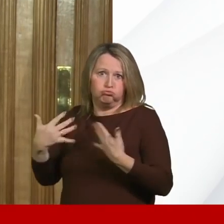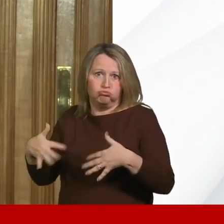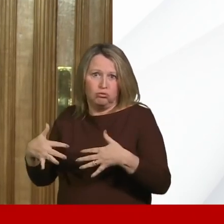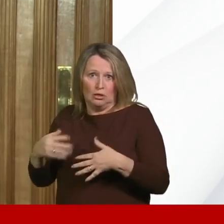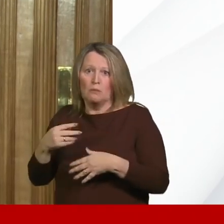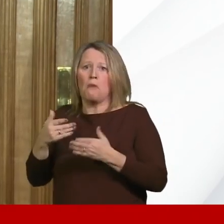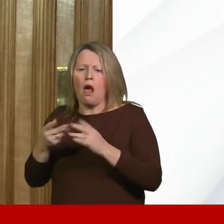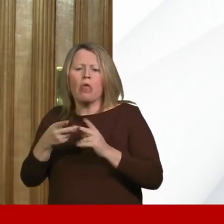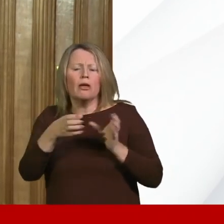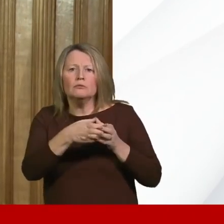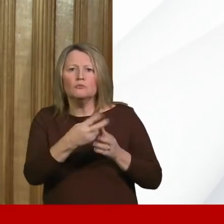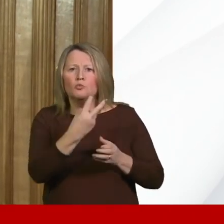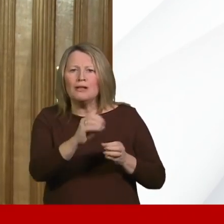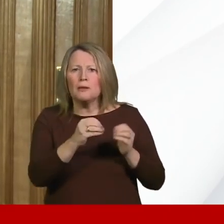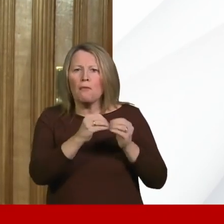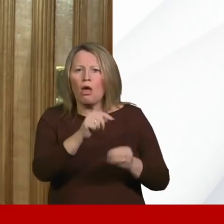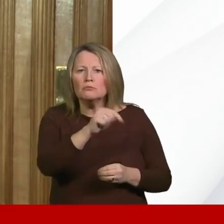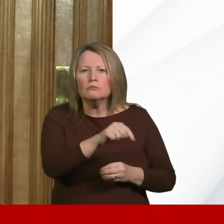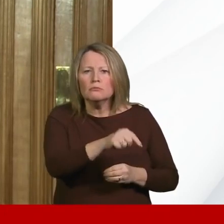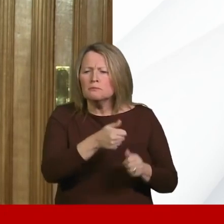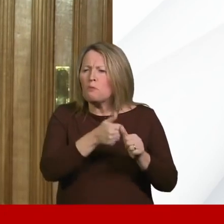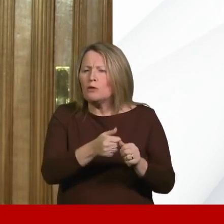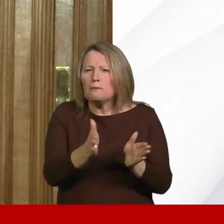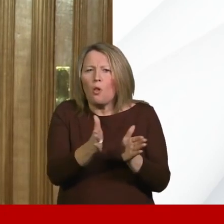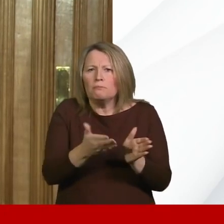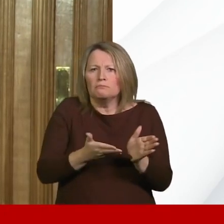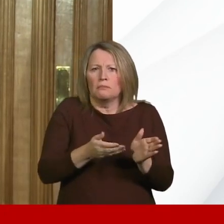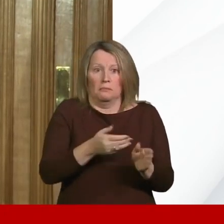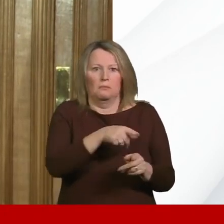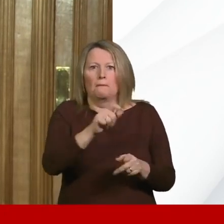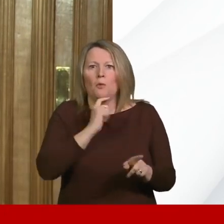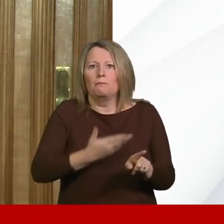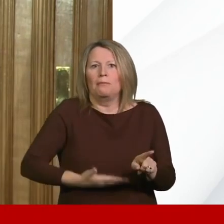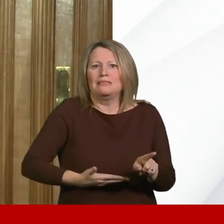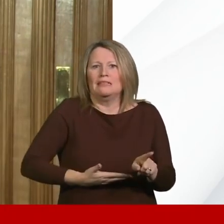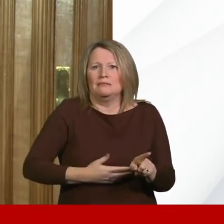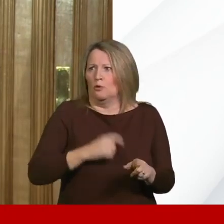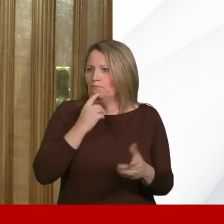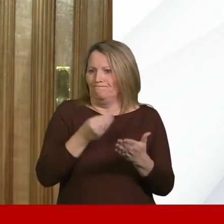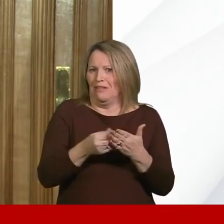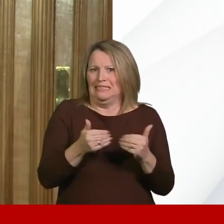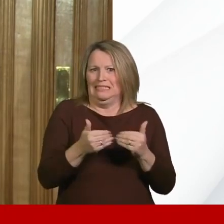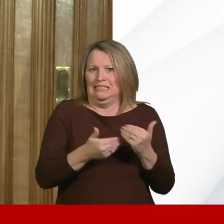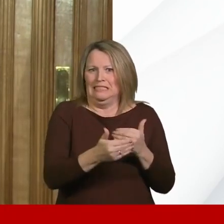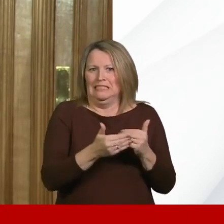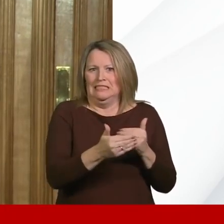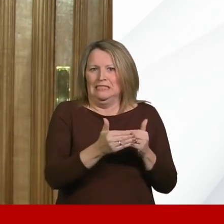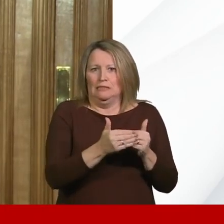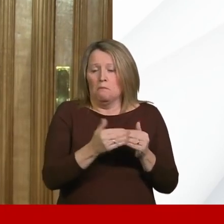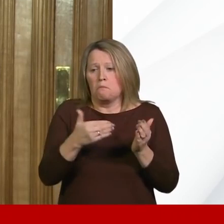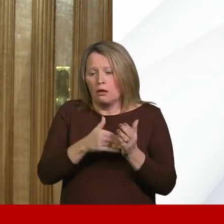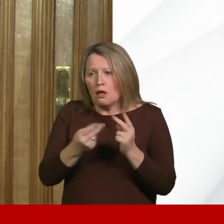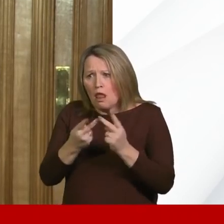for SMEs, 10,000 for the smallest businesses. But your point is